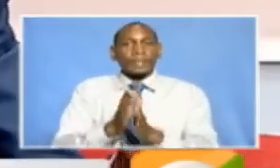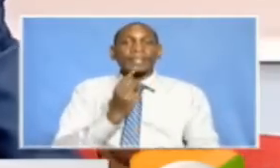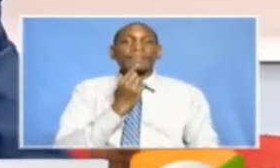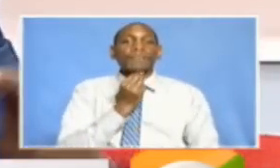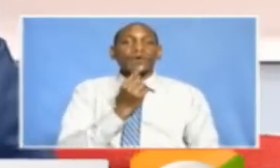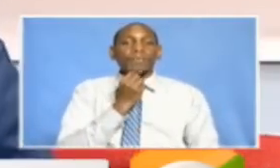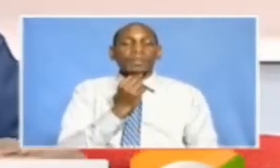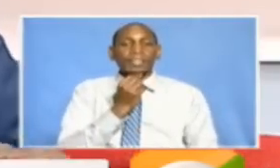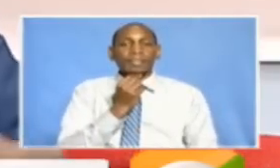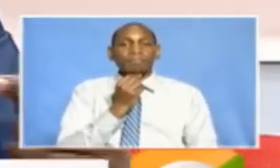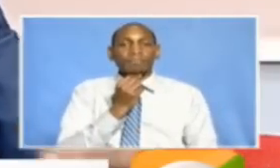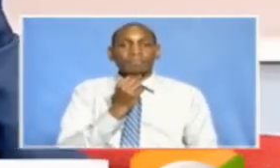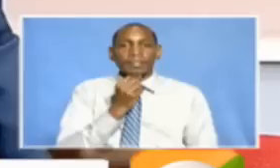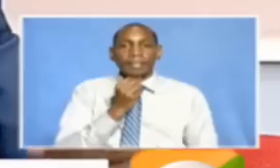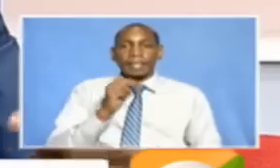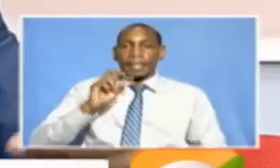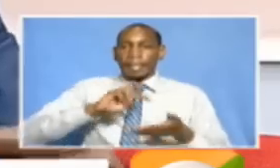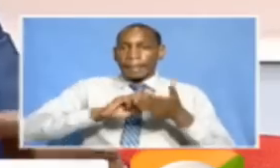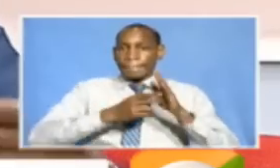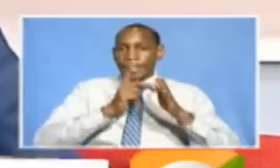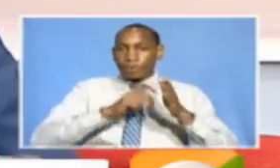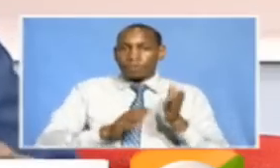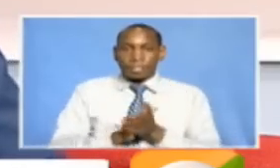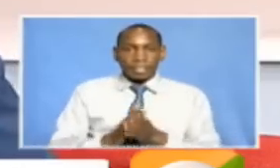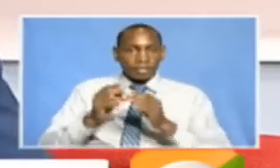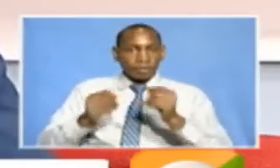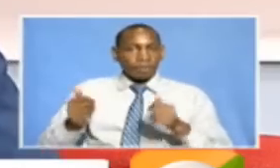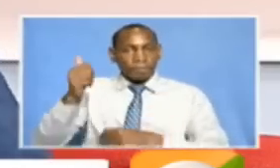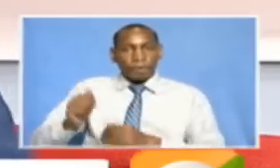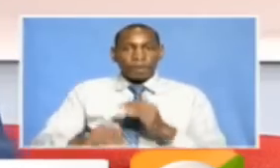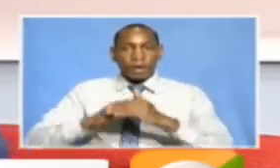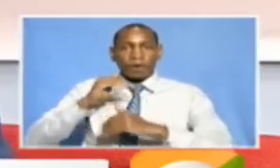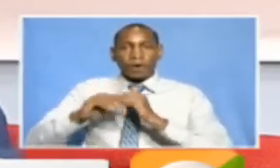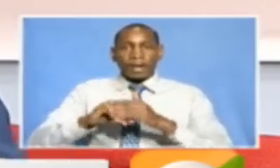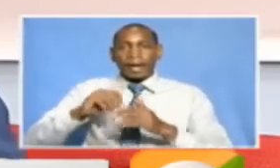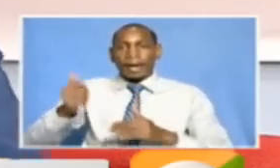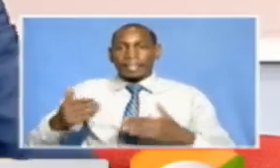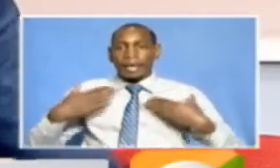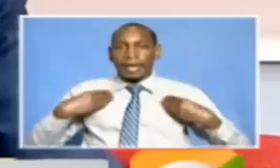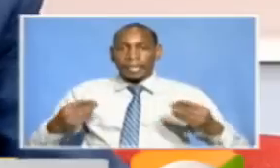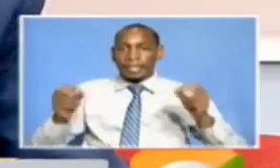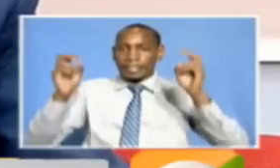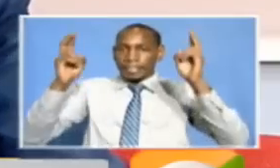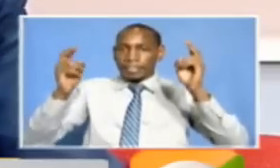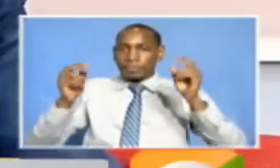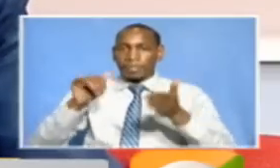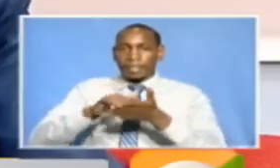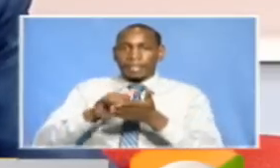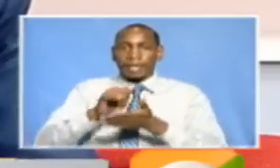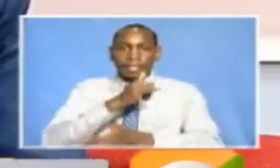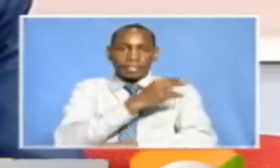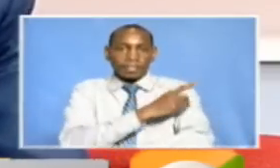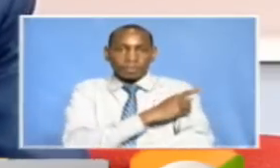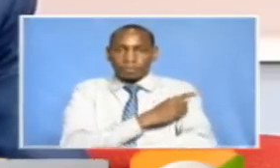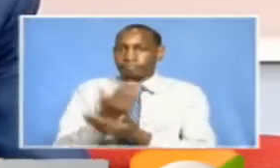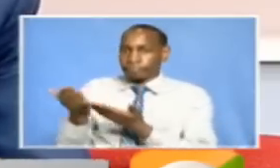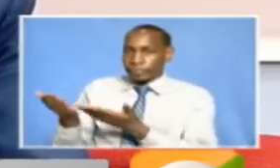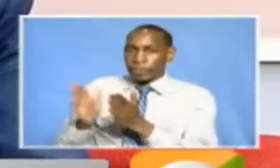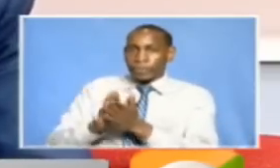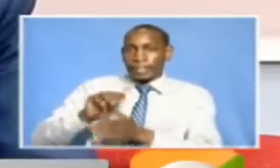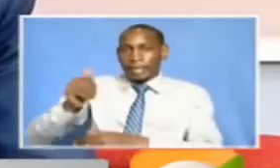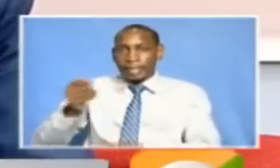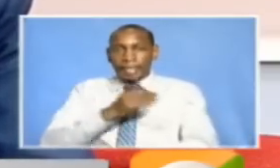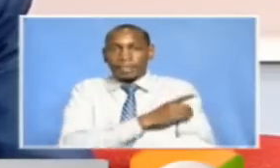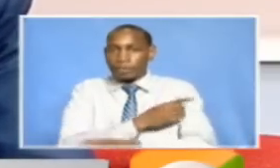boys at that stage, then it means that we're also not addressing all the other health issues that, you know, Dr. Kizzy and others, you know, we are